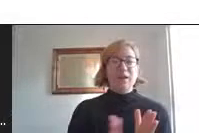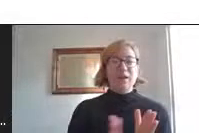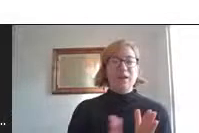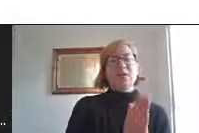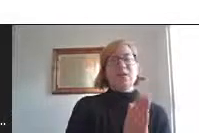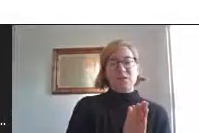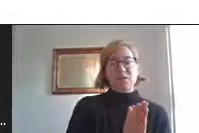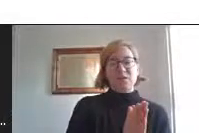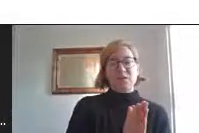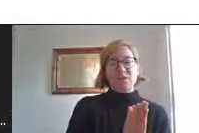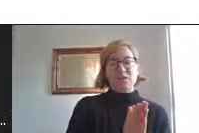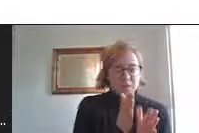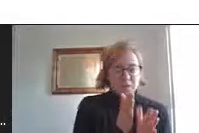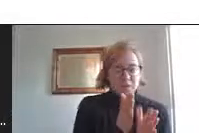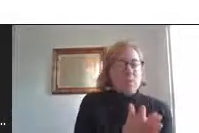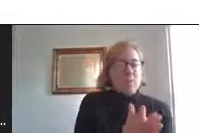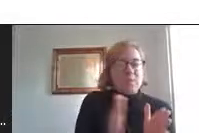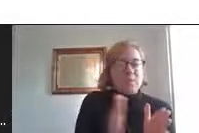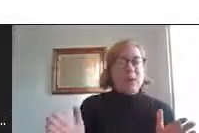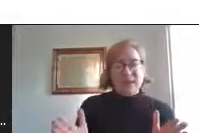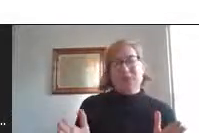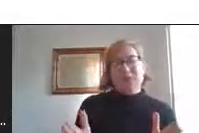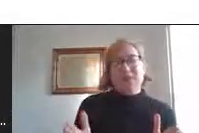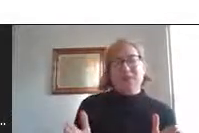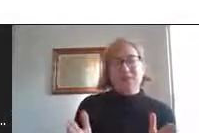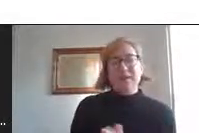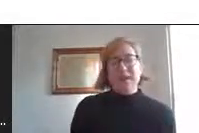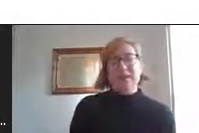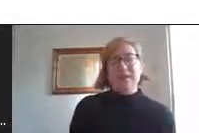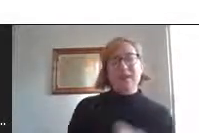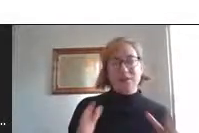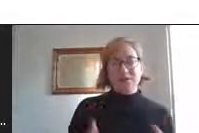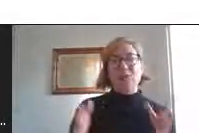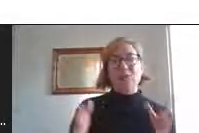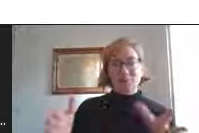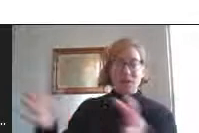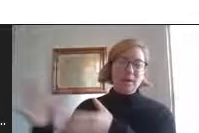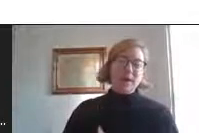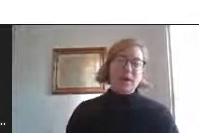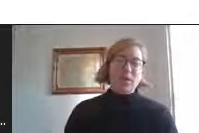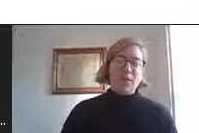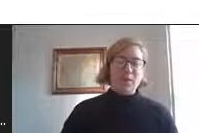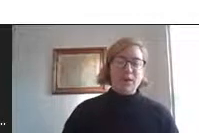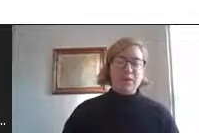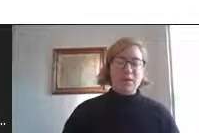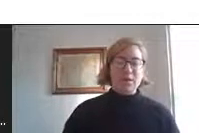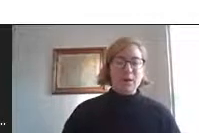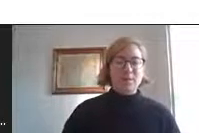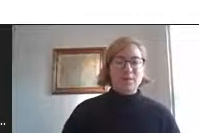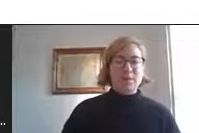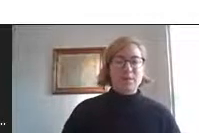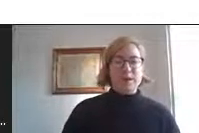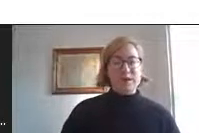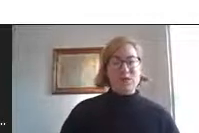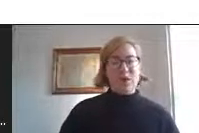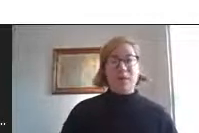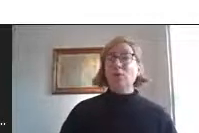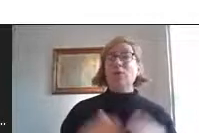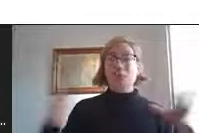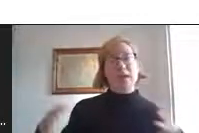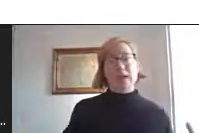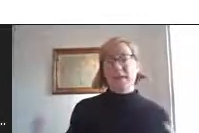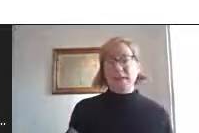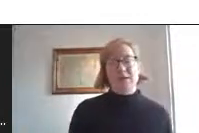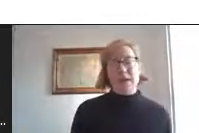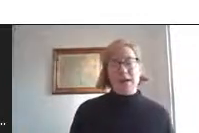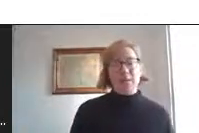terrifying, but something they'll find okay but challenging, that can kind of support them on their way to speaking